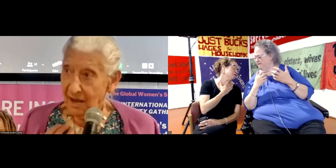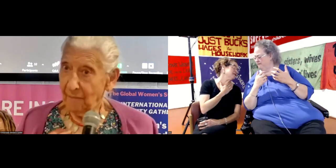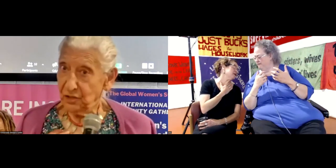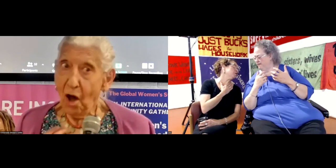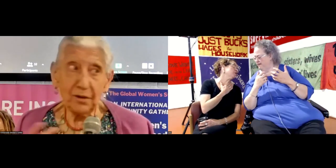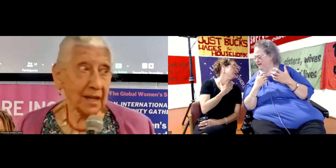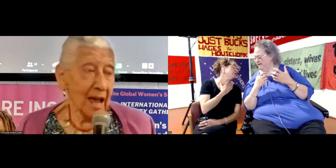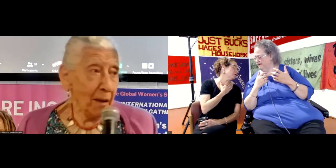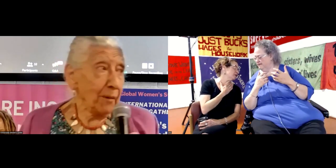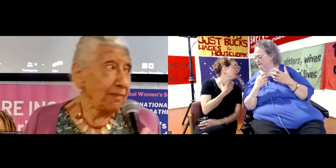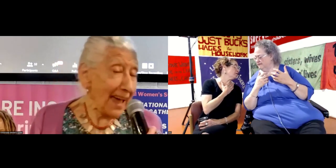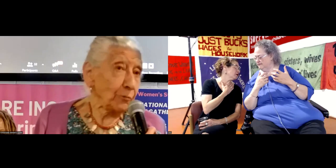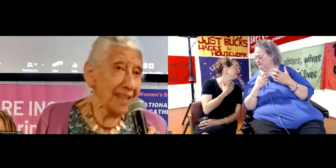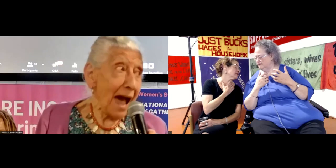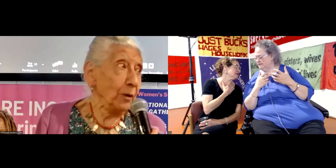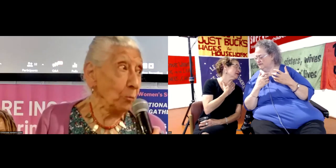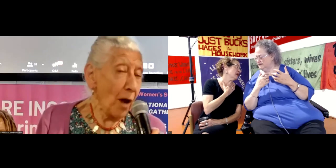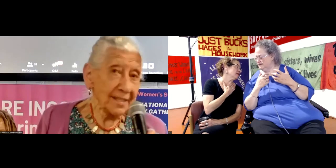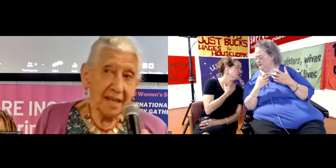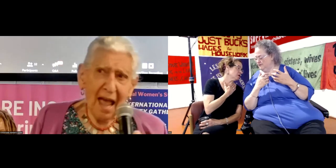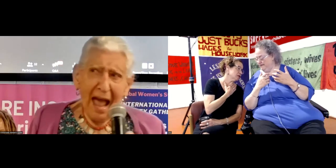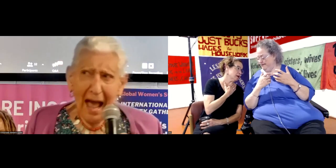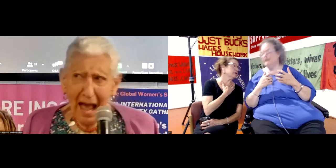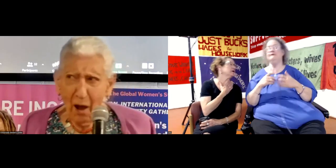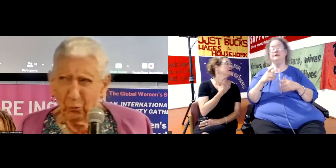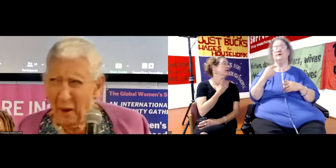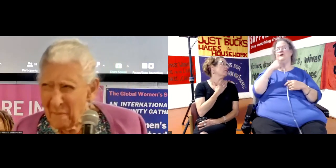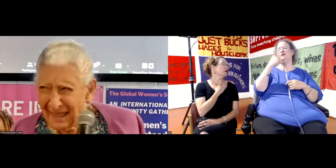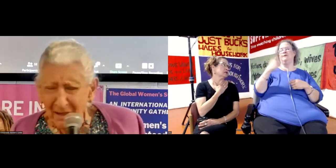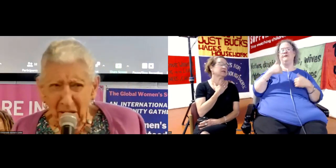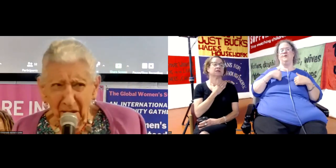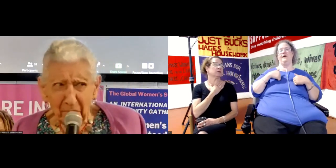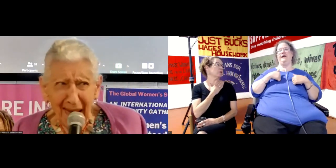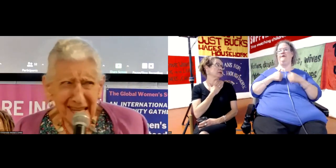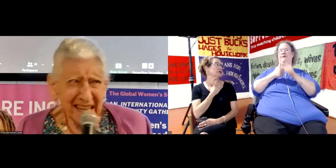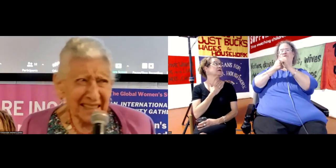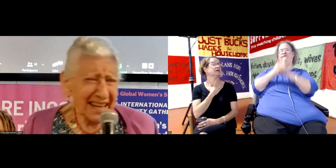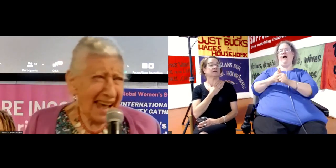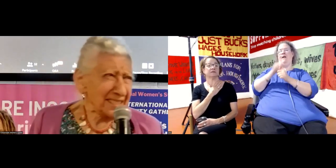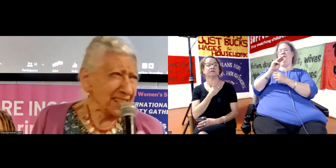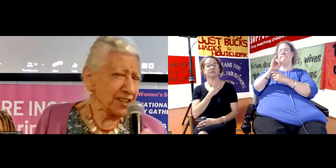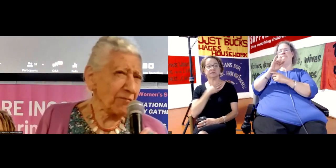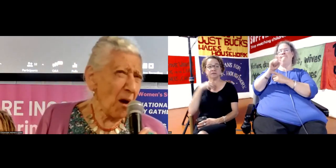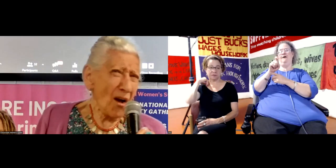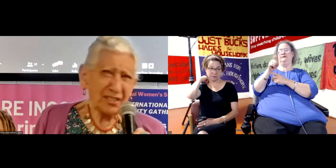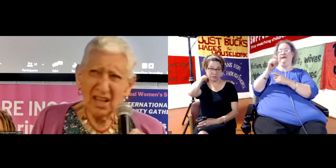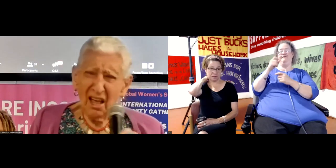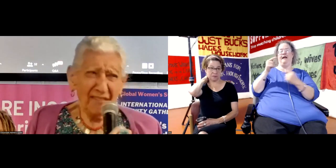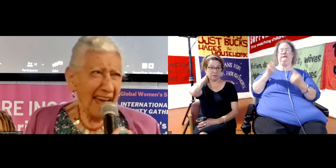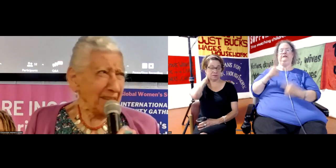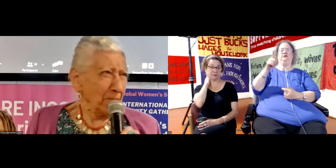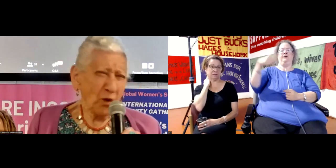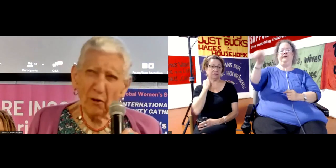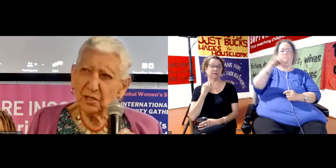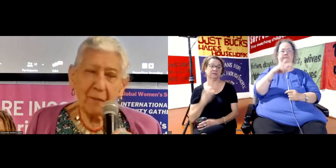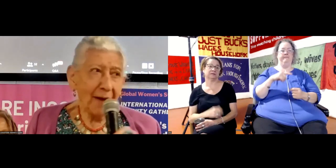You think I'm joking? But that was how it was. A woman making an analysis of Marx